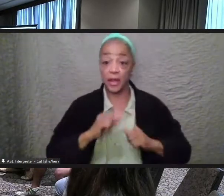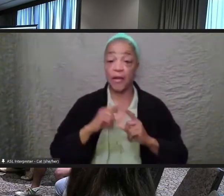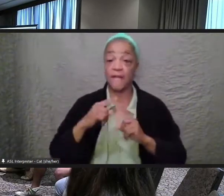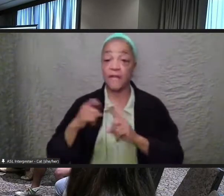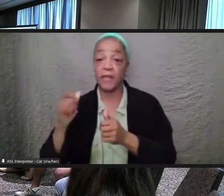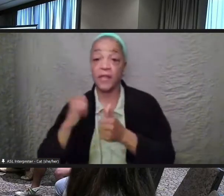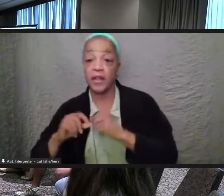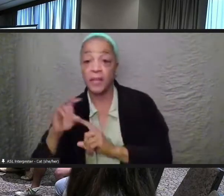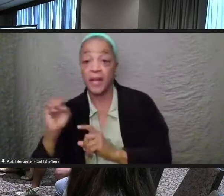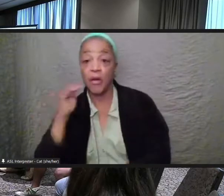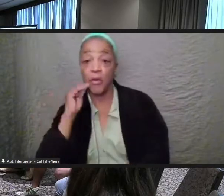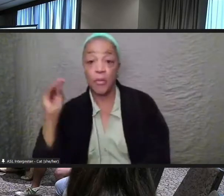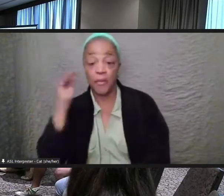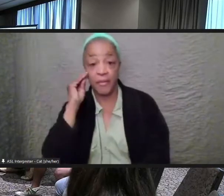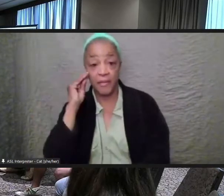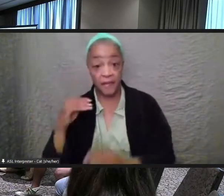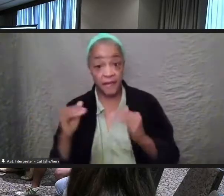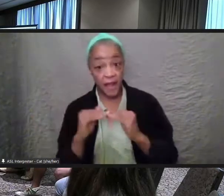that fair? Is that?